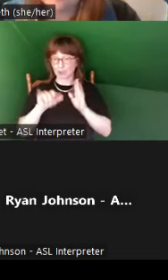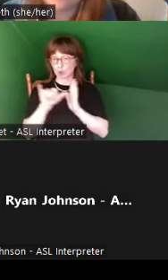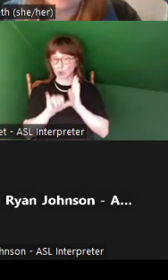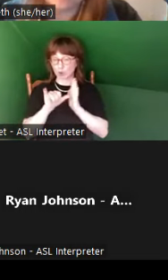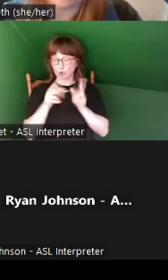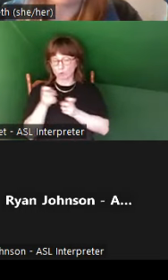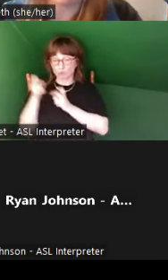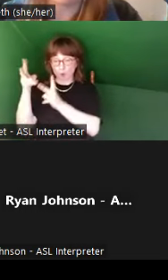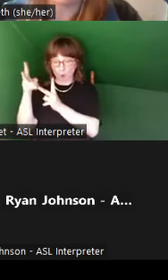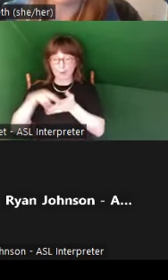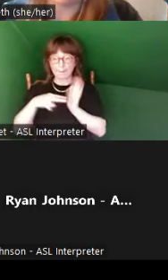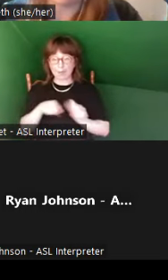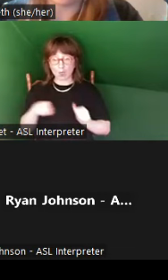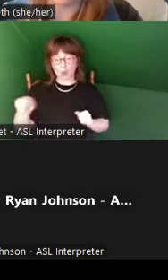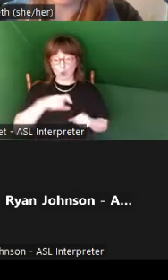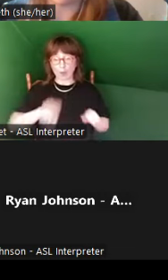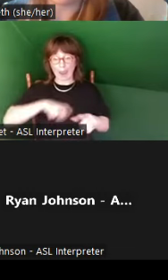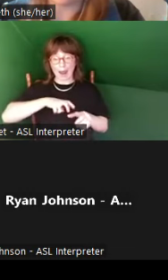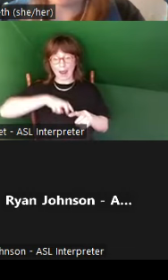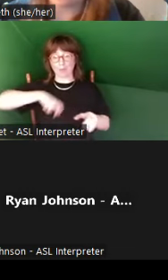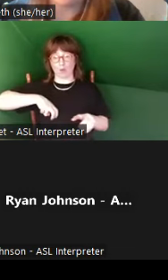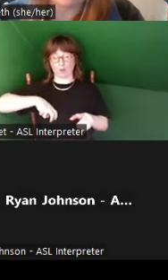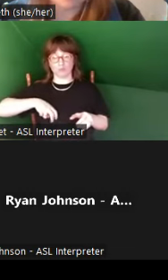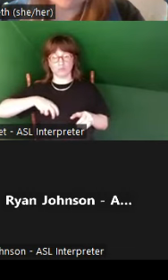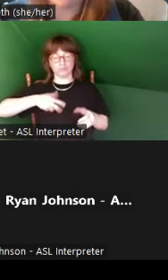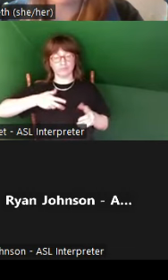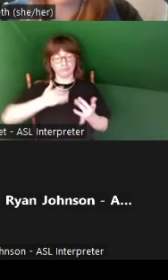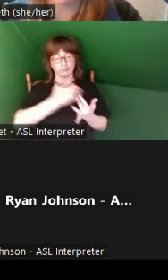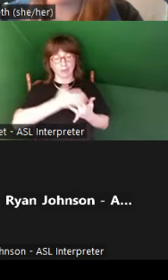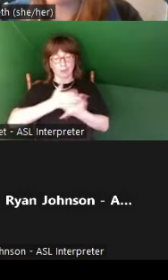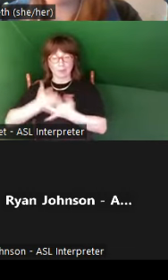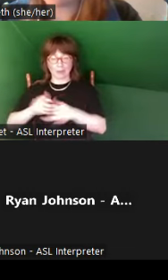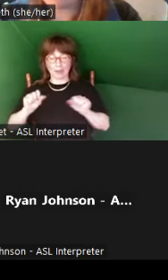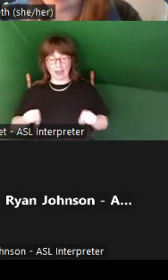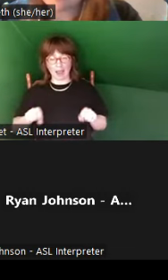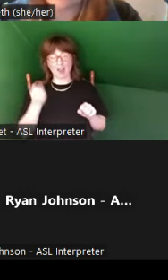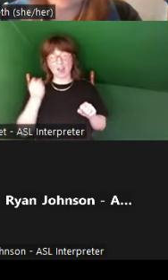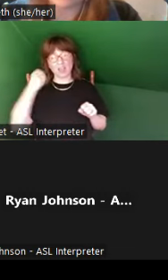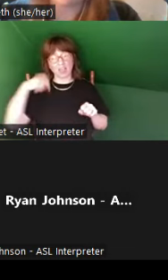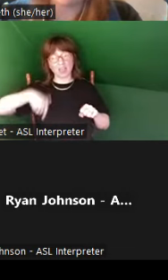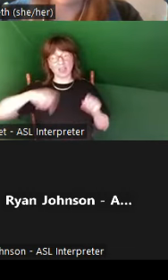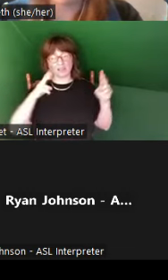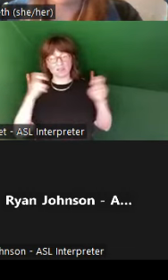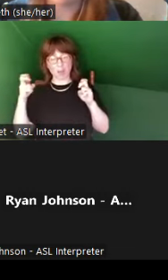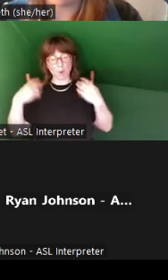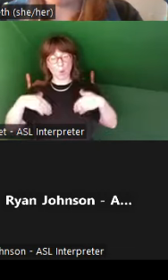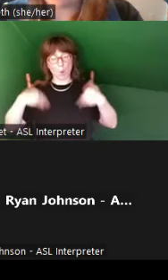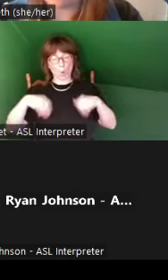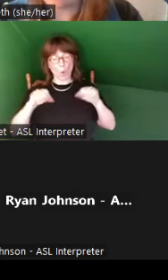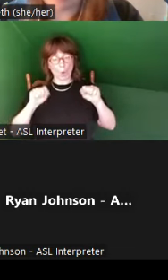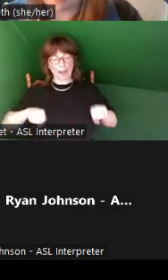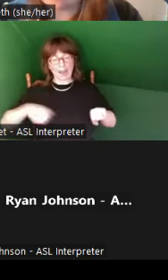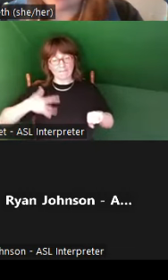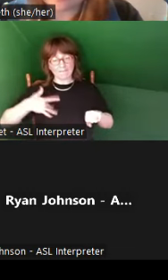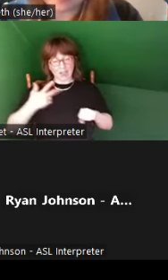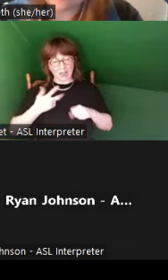away. This could be really difficult topics for some of us.